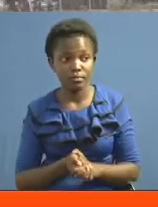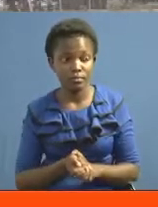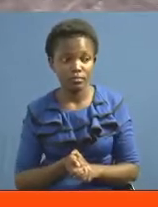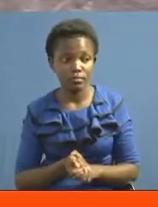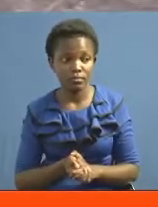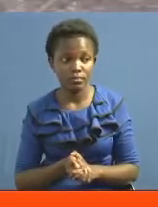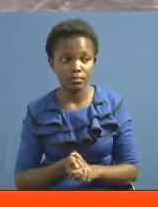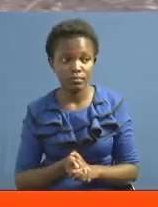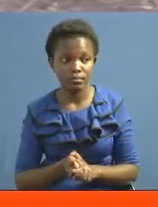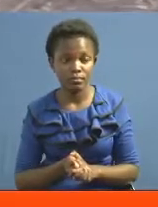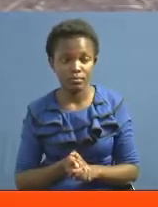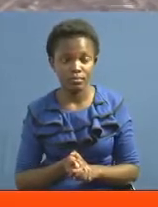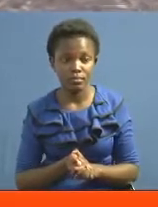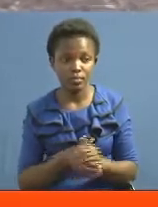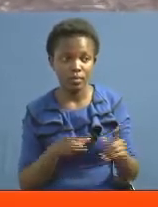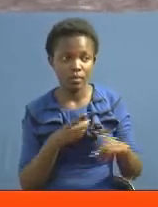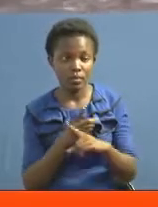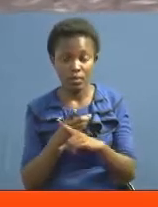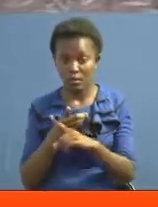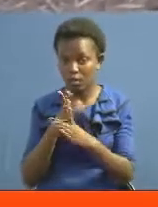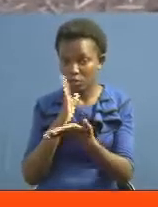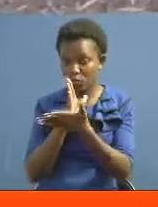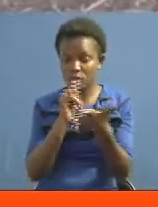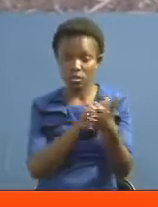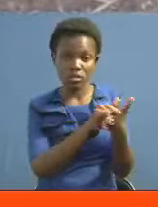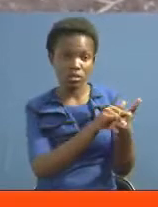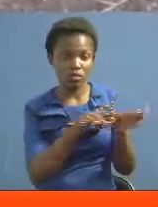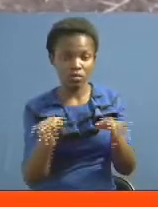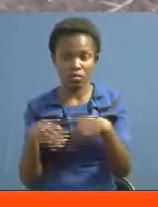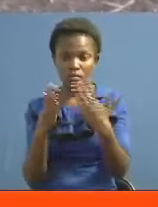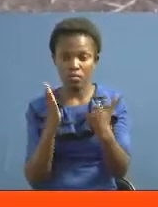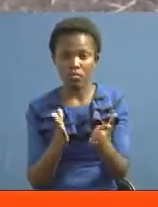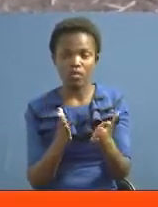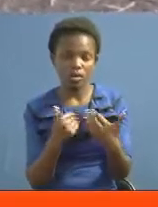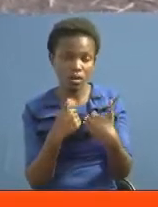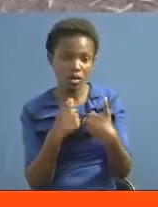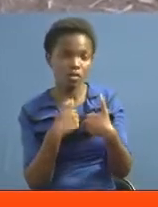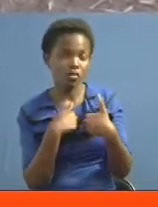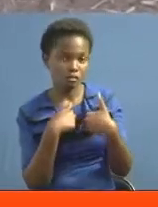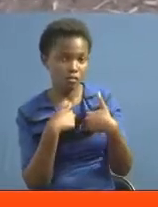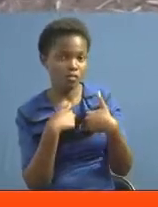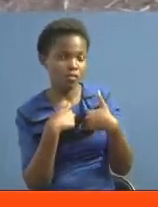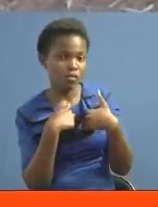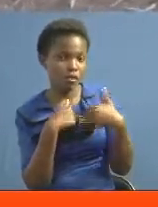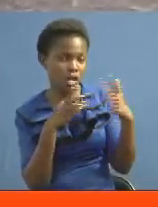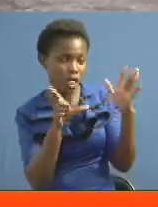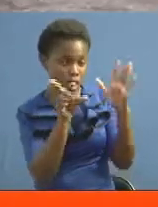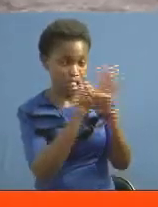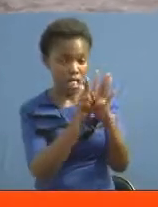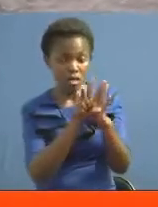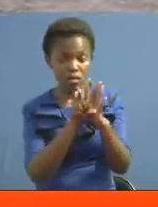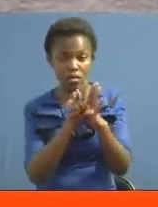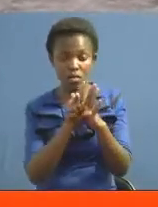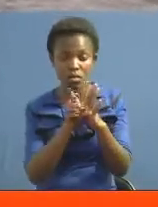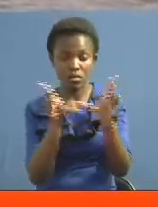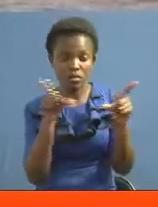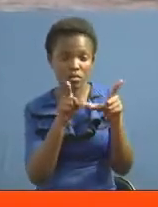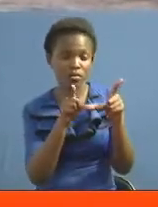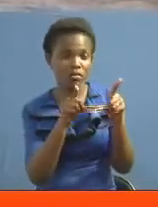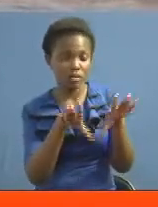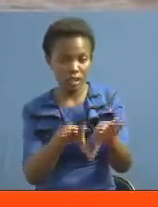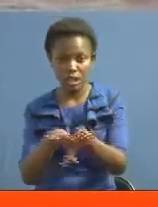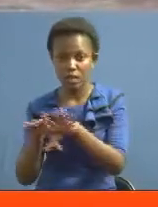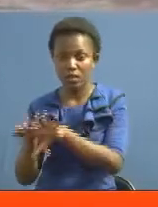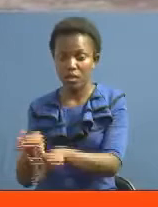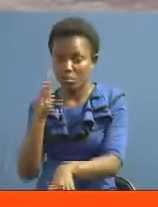people. Despite the fact that these farmers have legal documents to prove ownership of this land, they have suffered at the